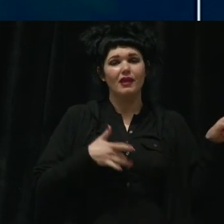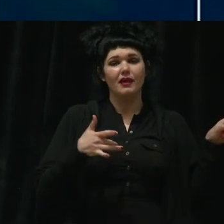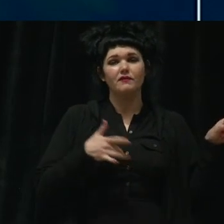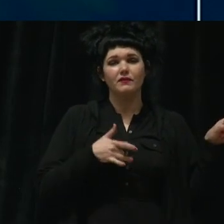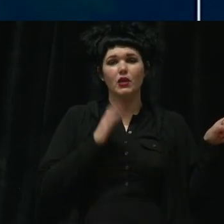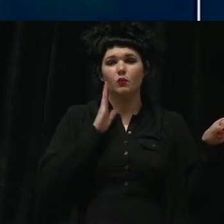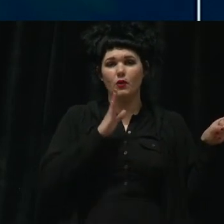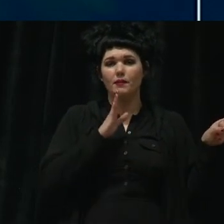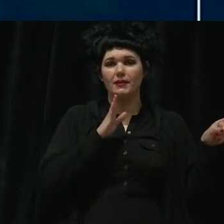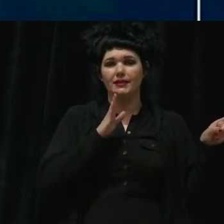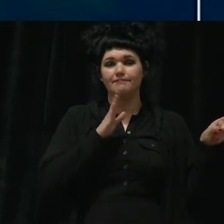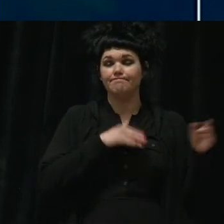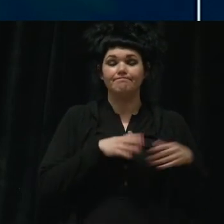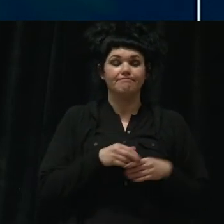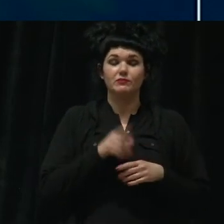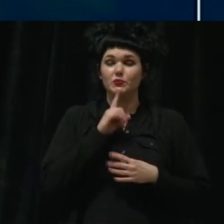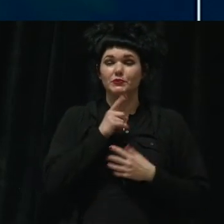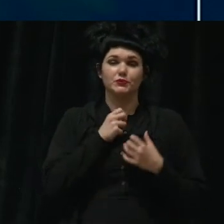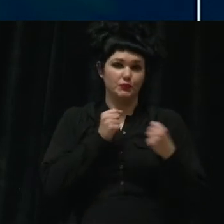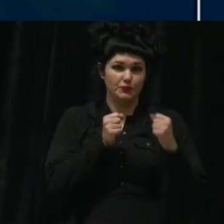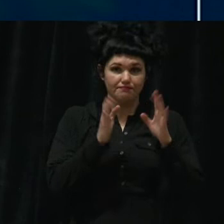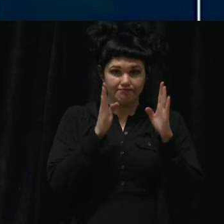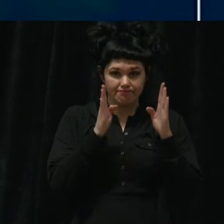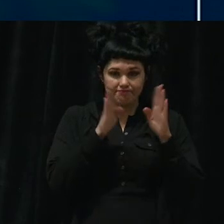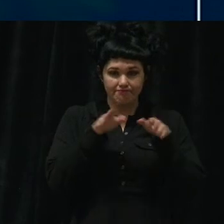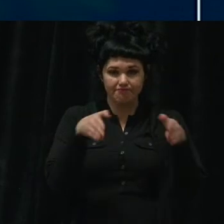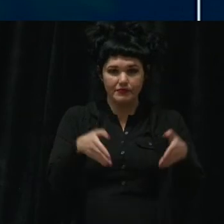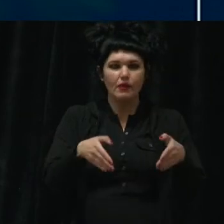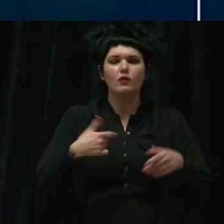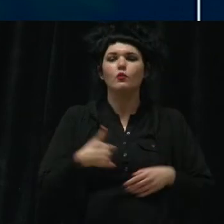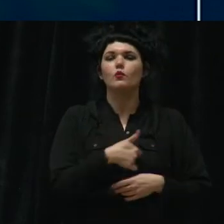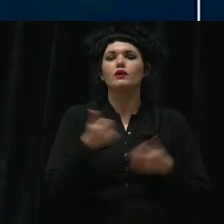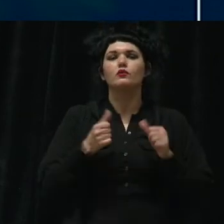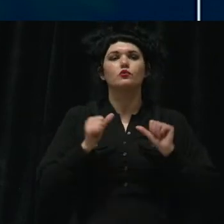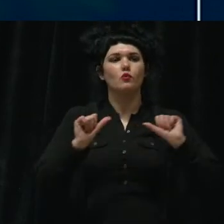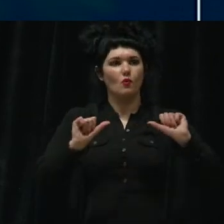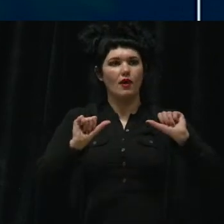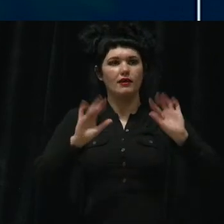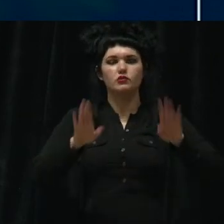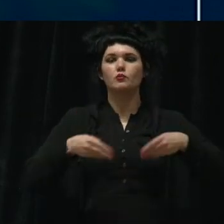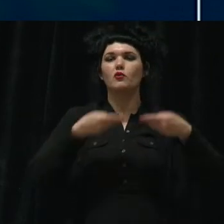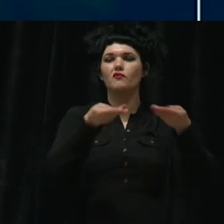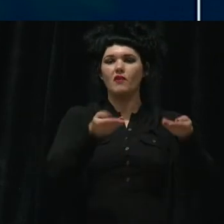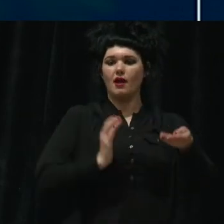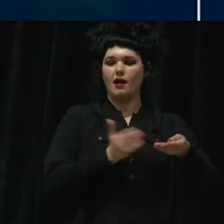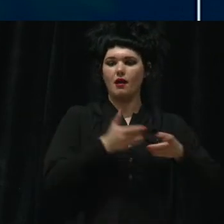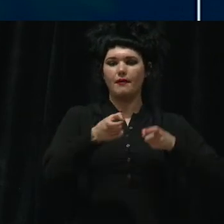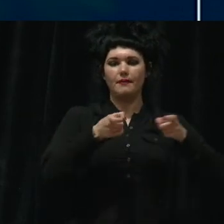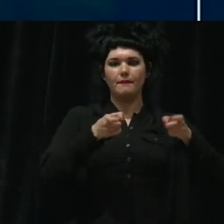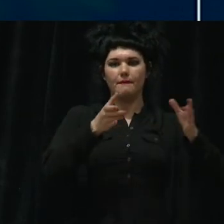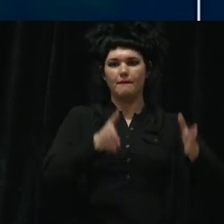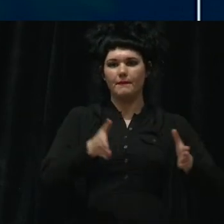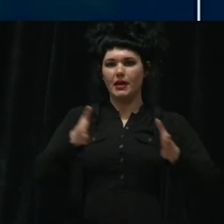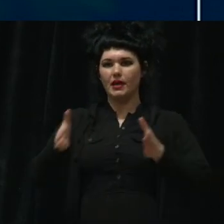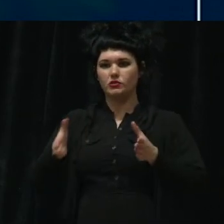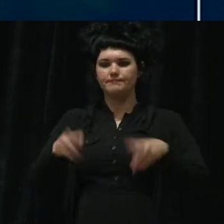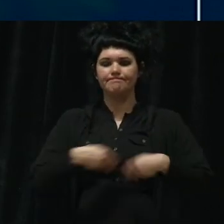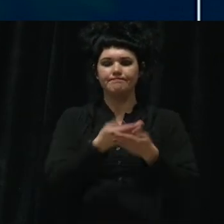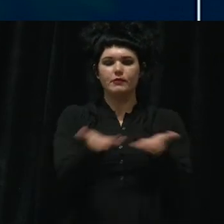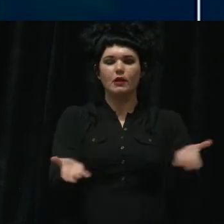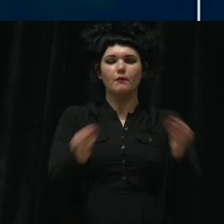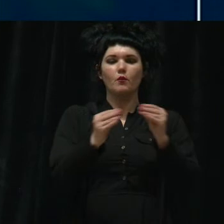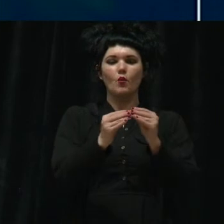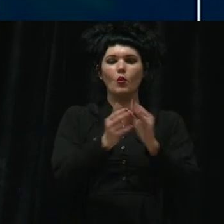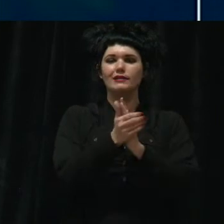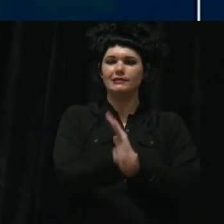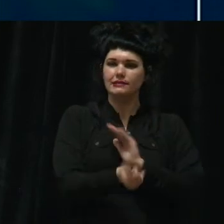attention is trying to provide our managers with more